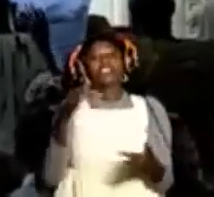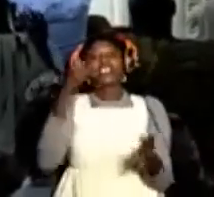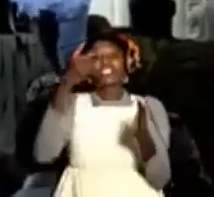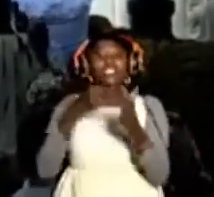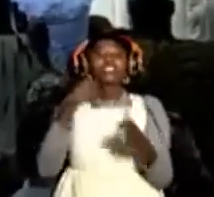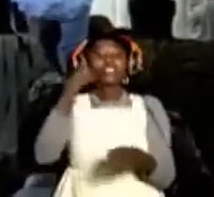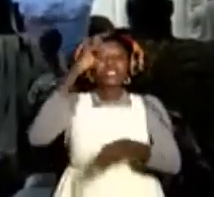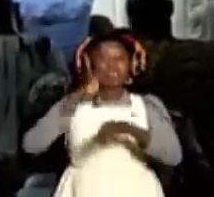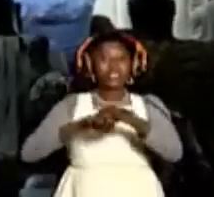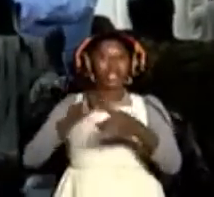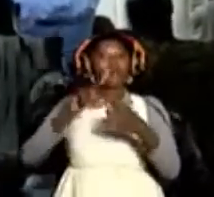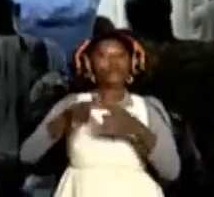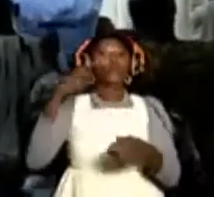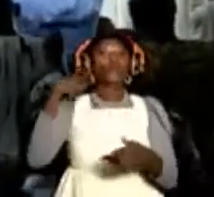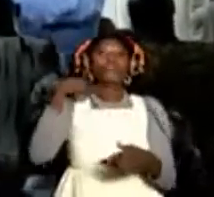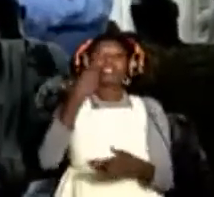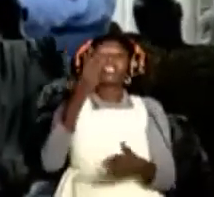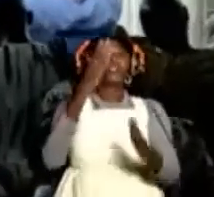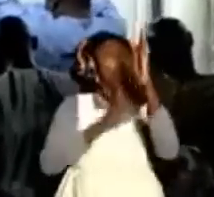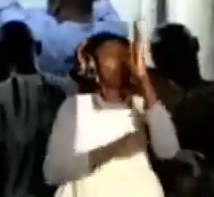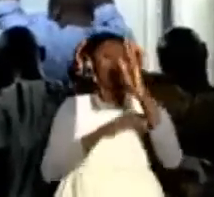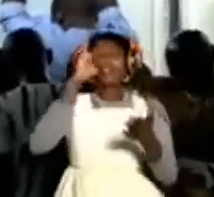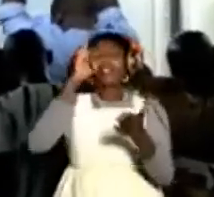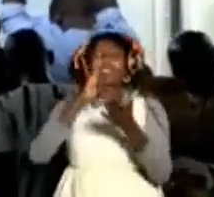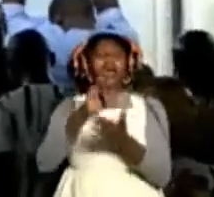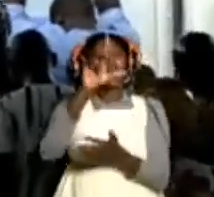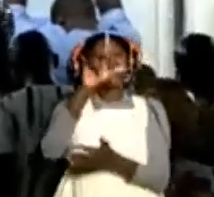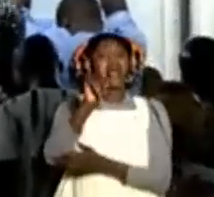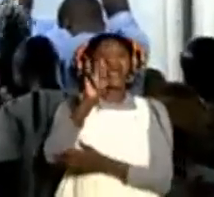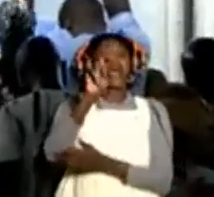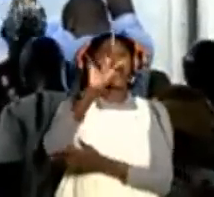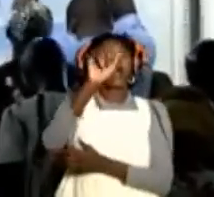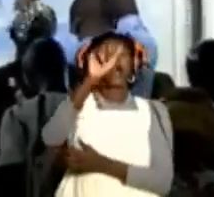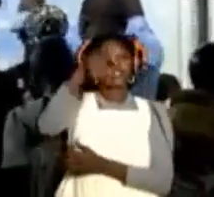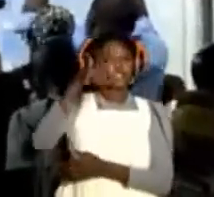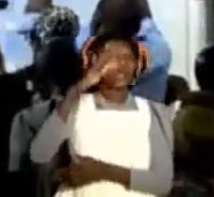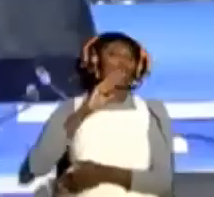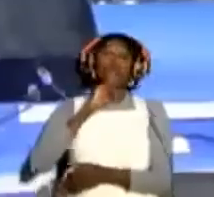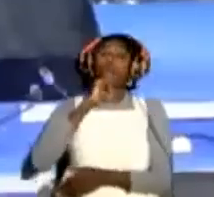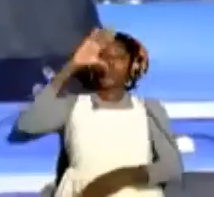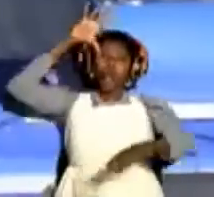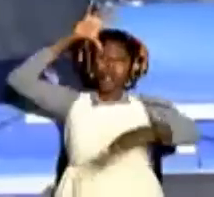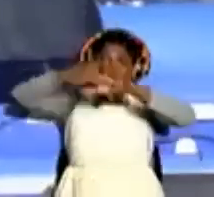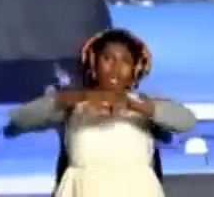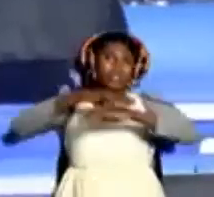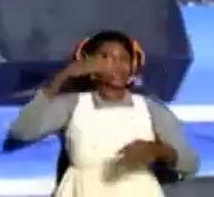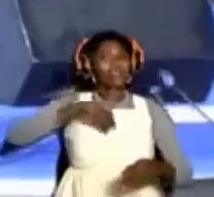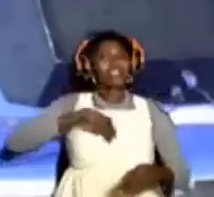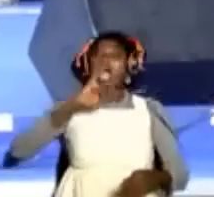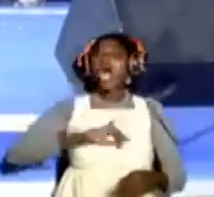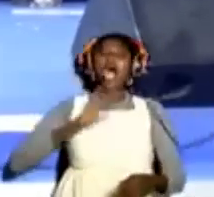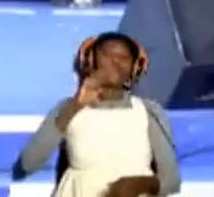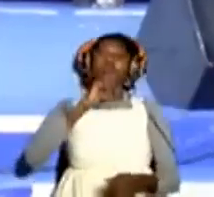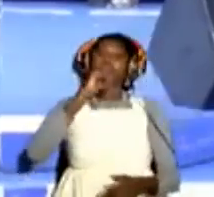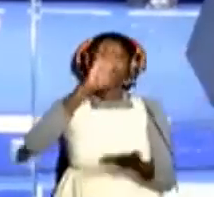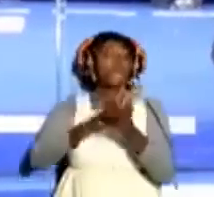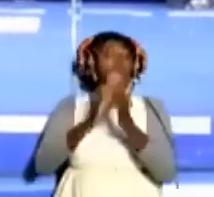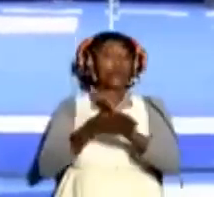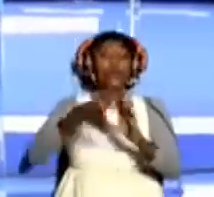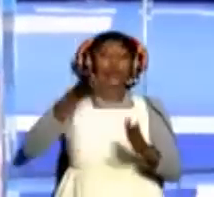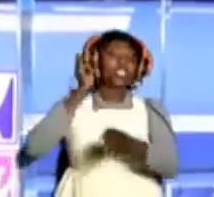It is time to say, oh God, this trap will not catch me. I'm not going to become history in my